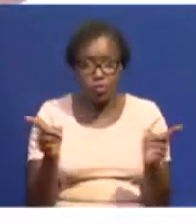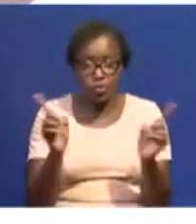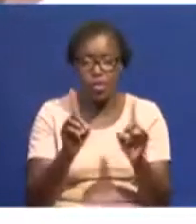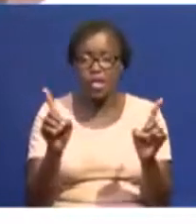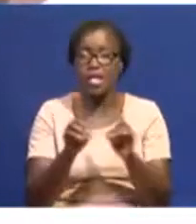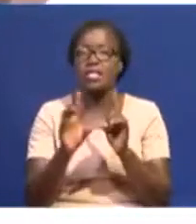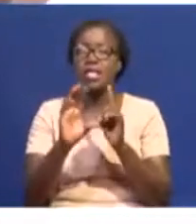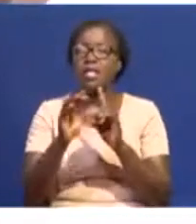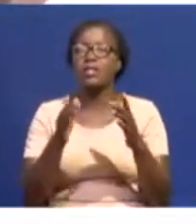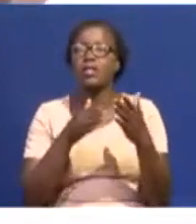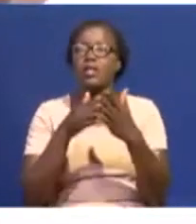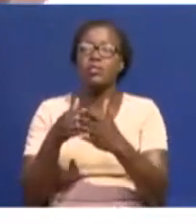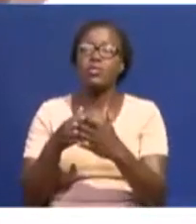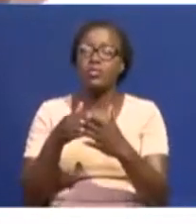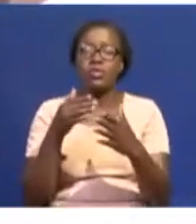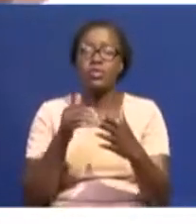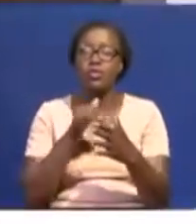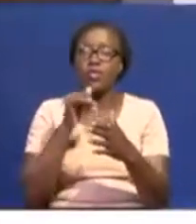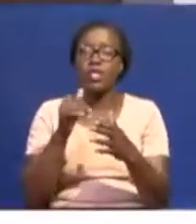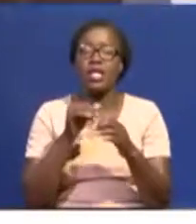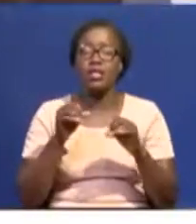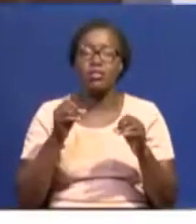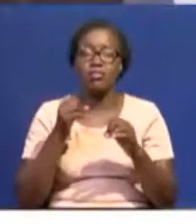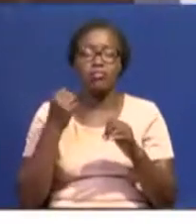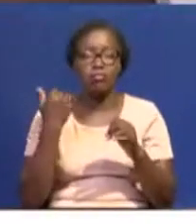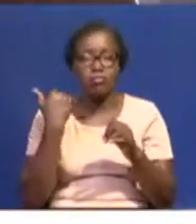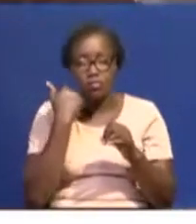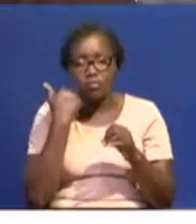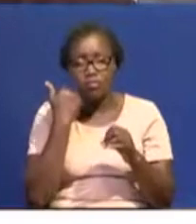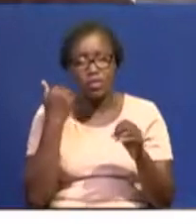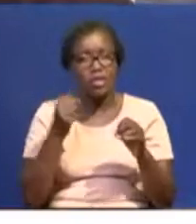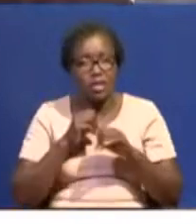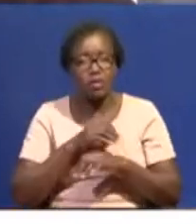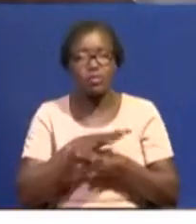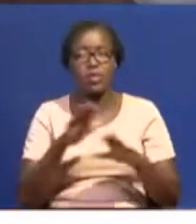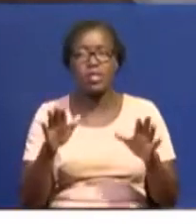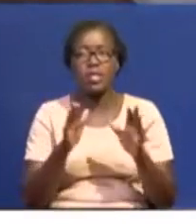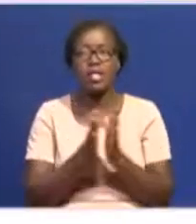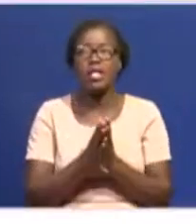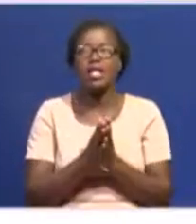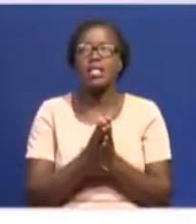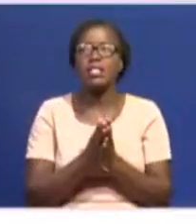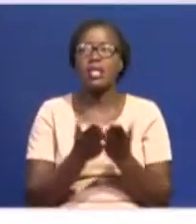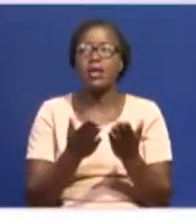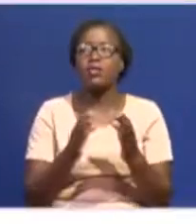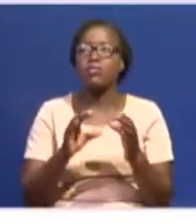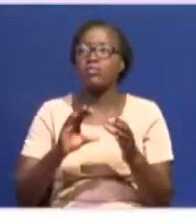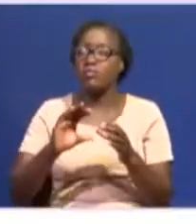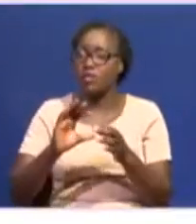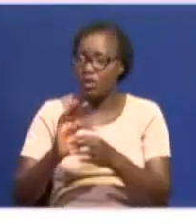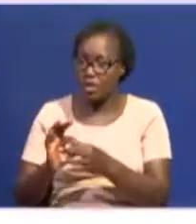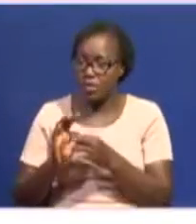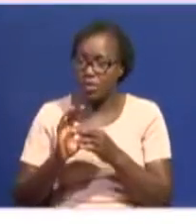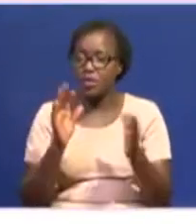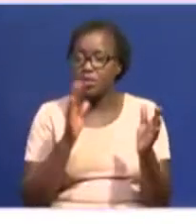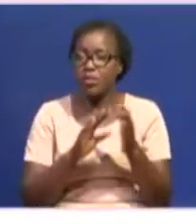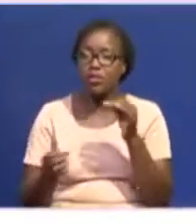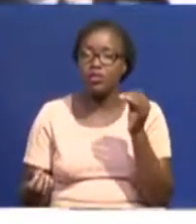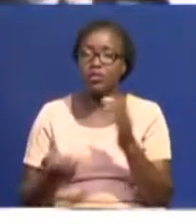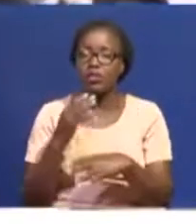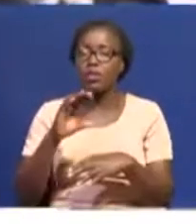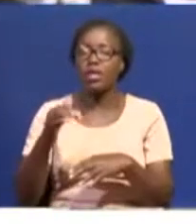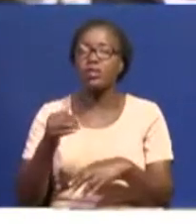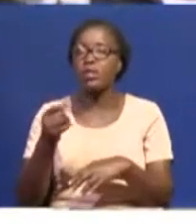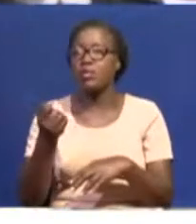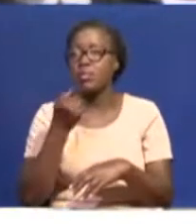of prevention of the non-communicable diseases. KNDI, in collaboration with county governments, say they plan to roll out county